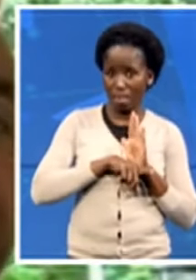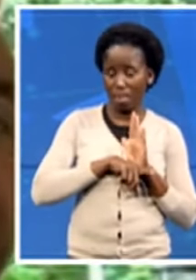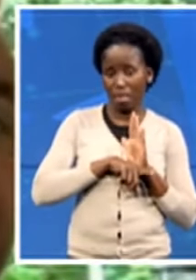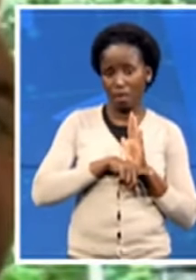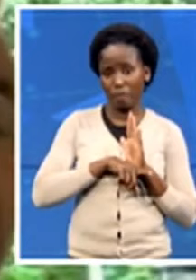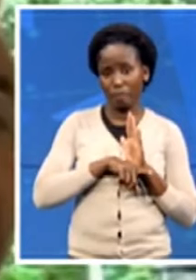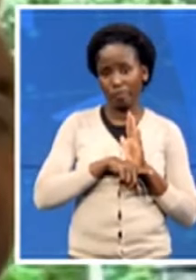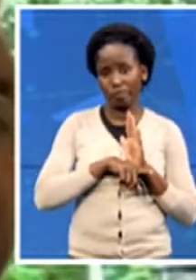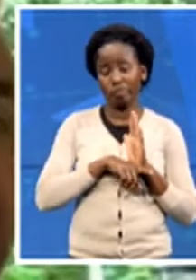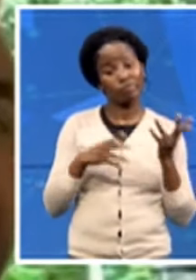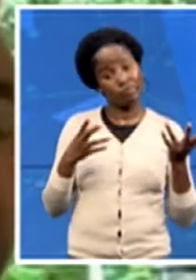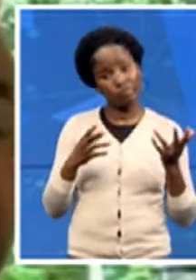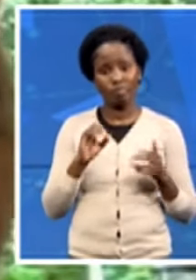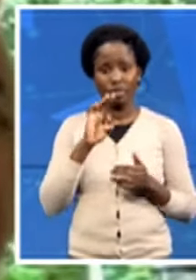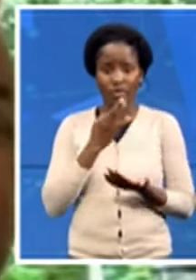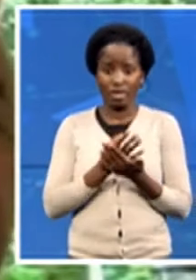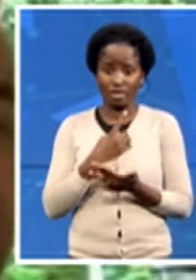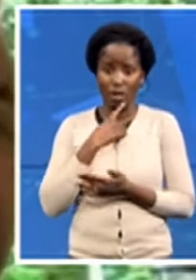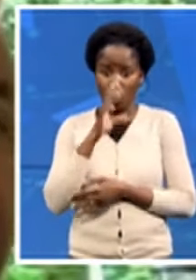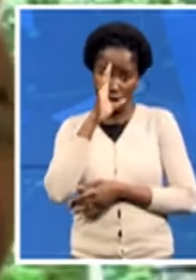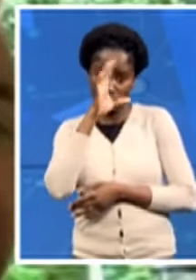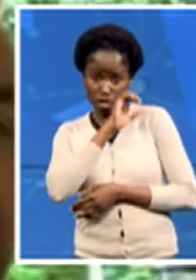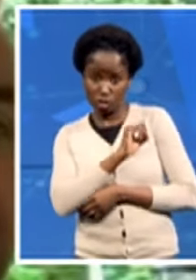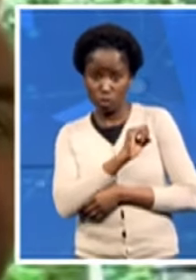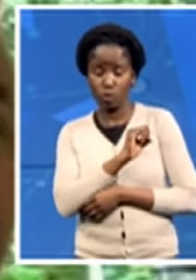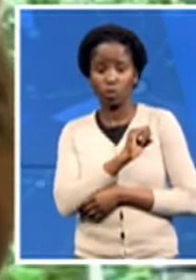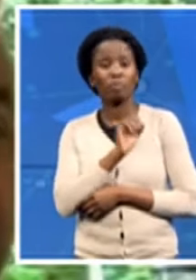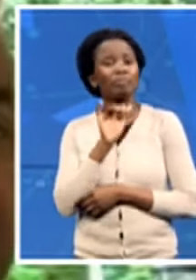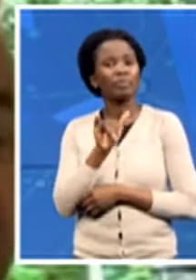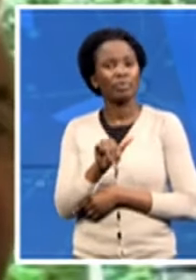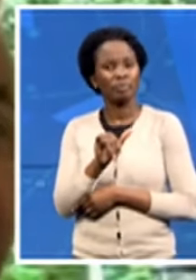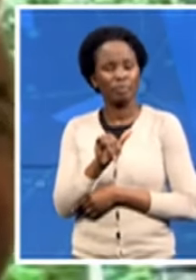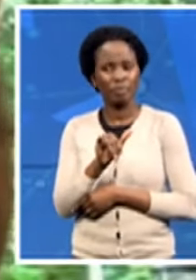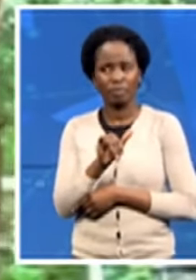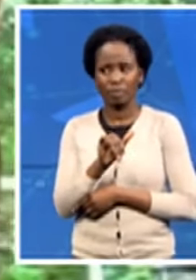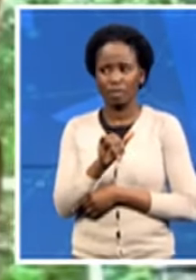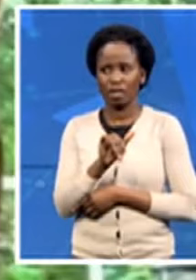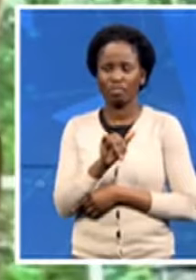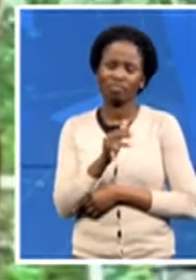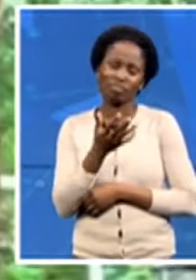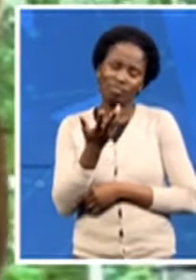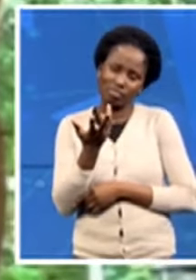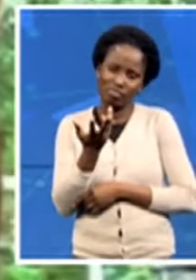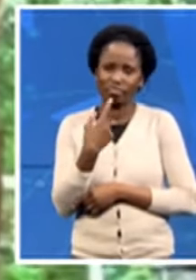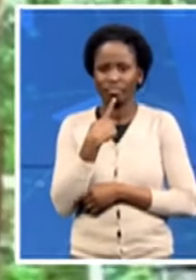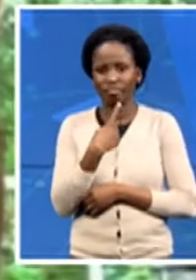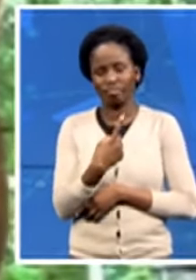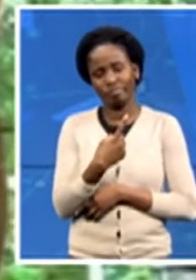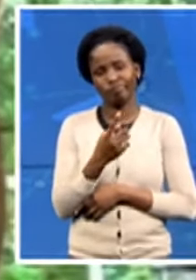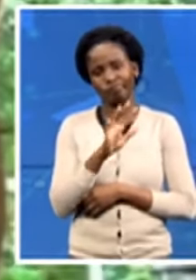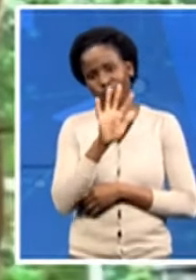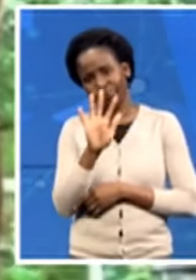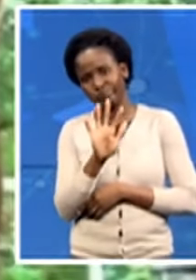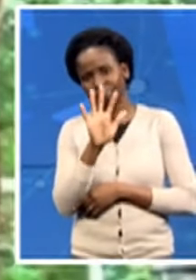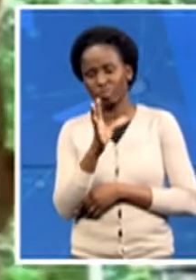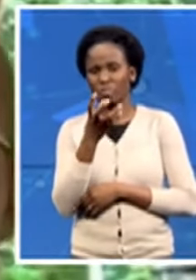that only let's say the maths put us at 100 million Johnson & Johnson